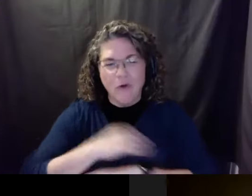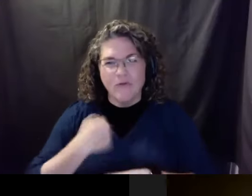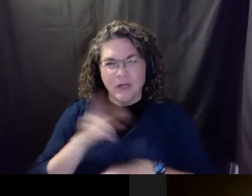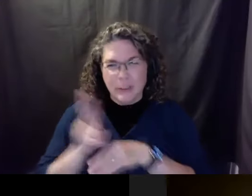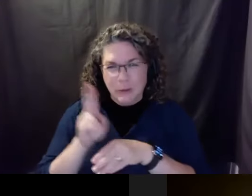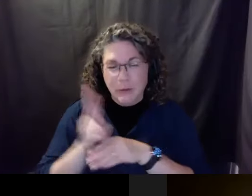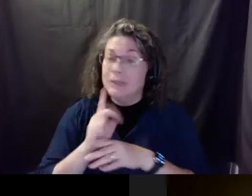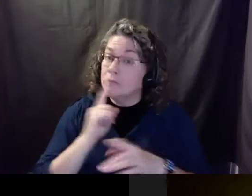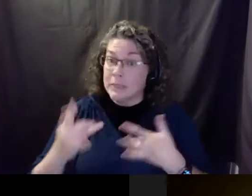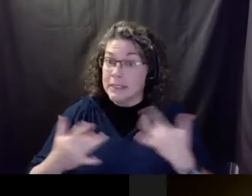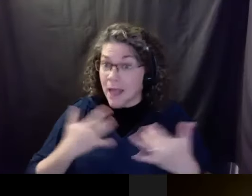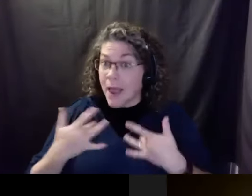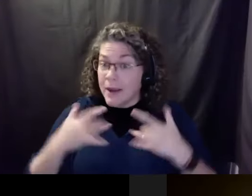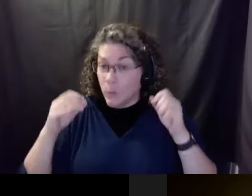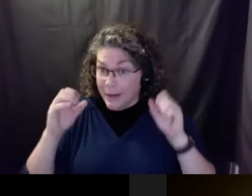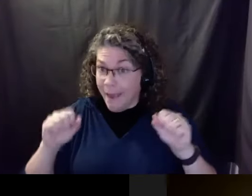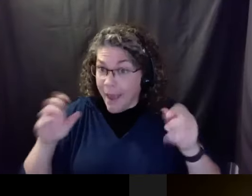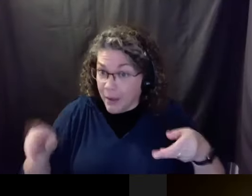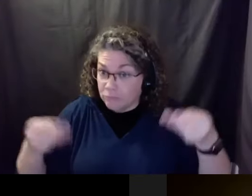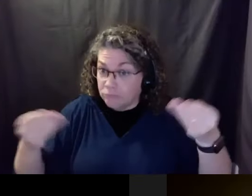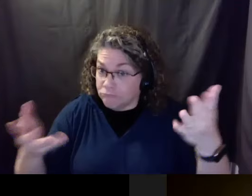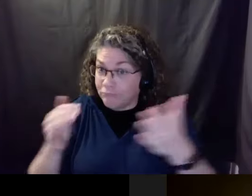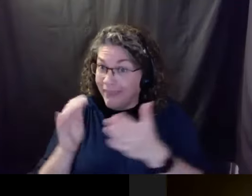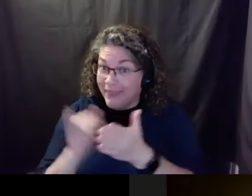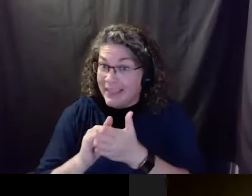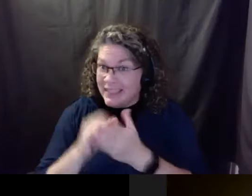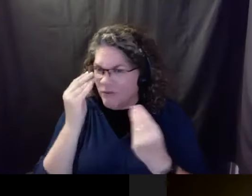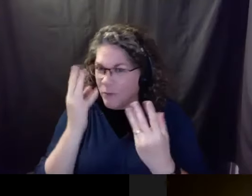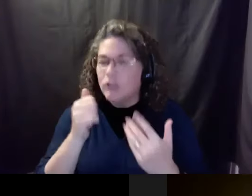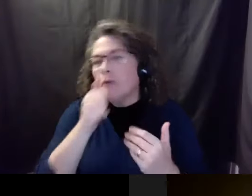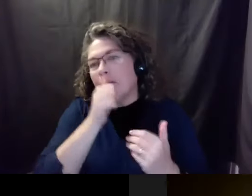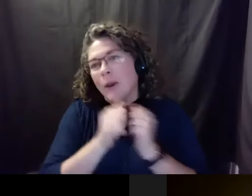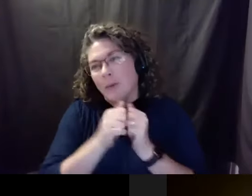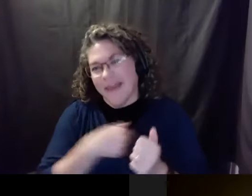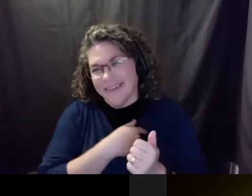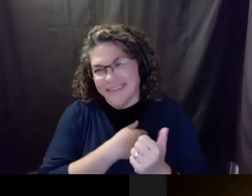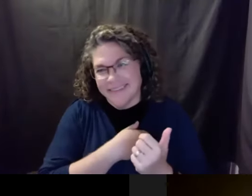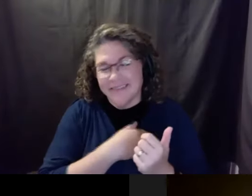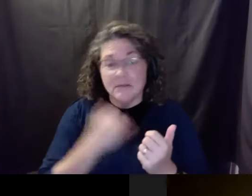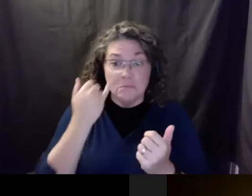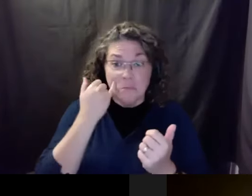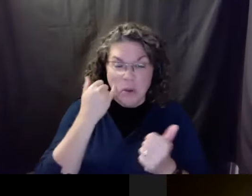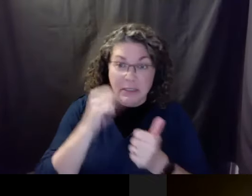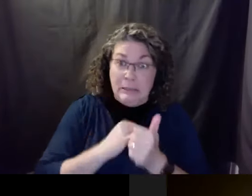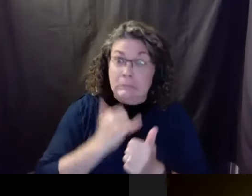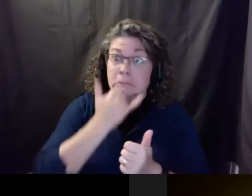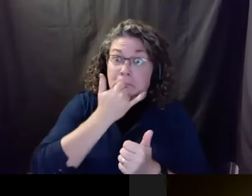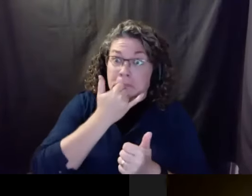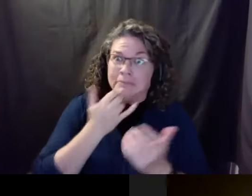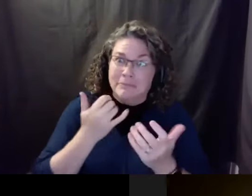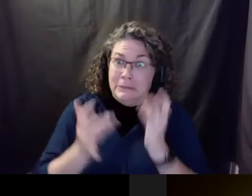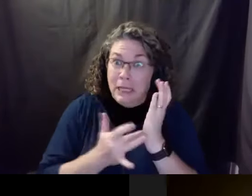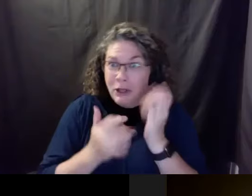are excited to be able to bring you this information. So please bear with us with any goof ups, errors, or